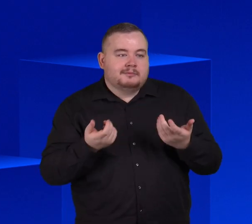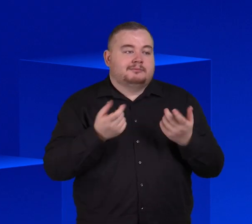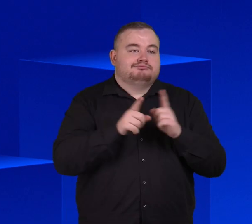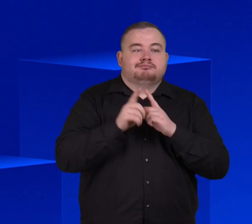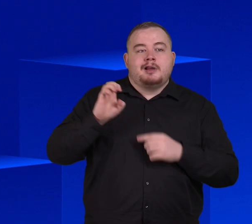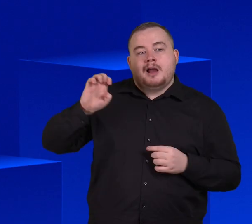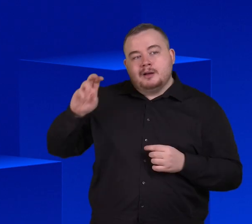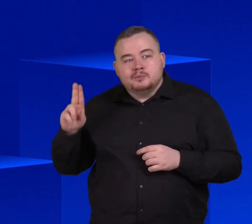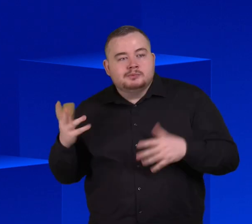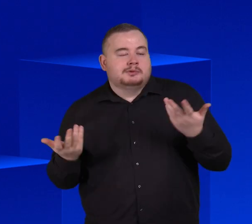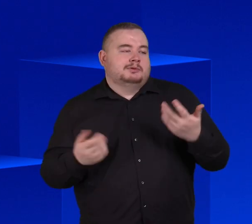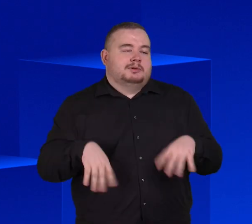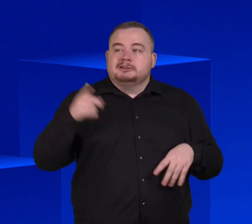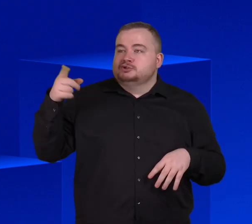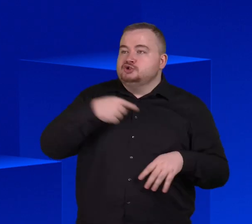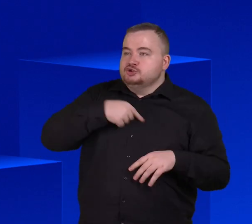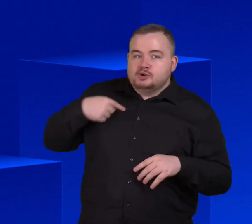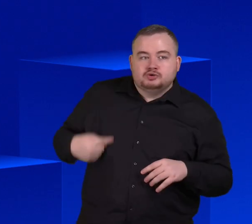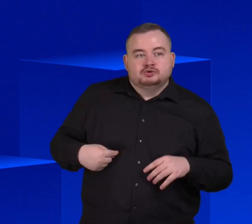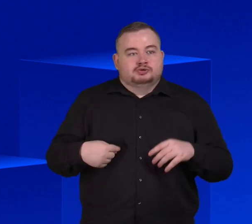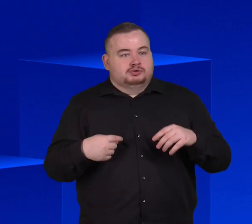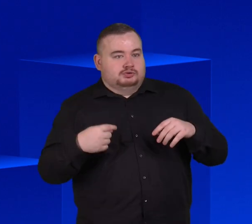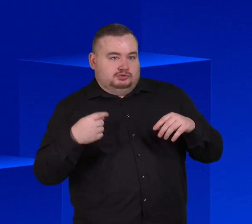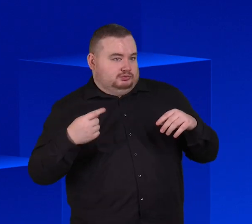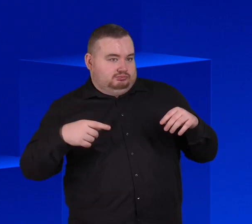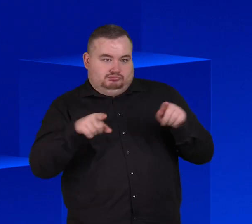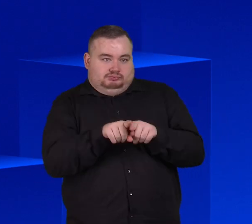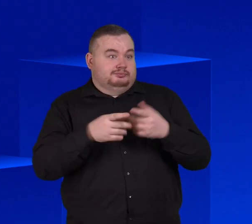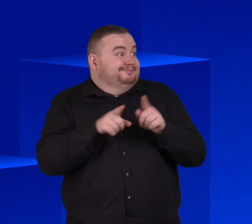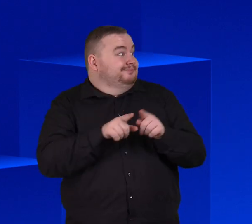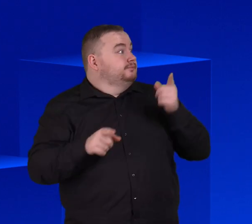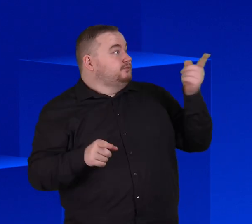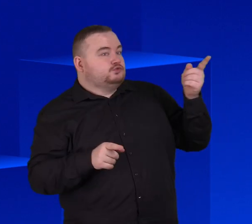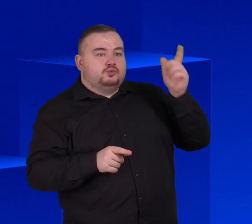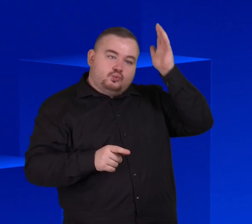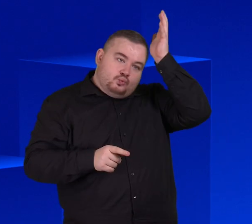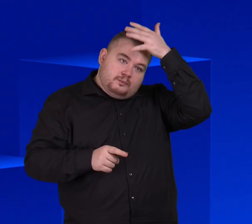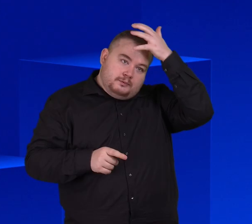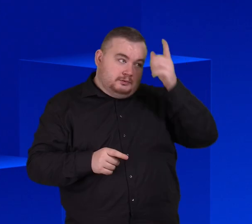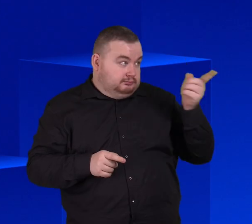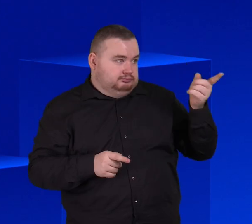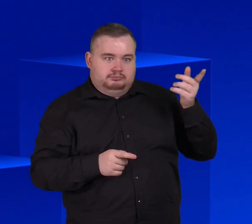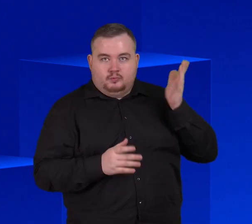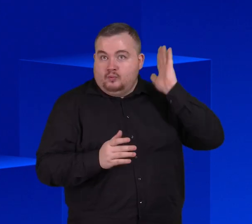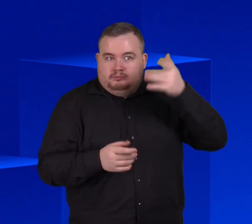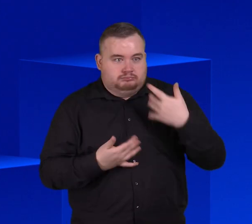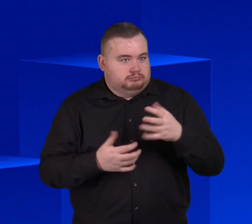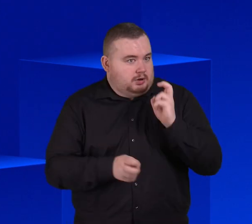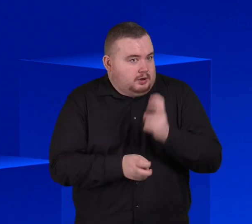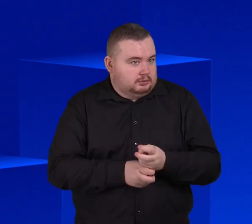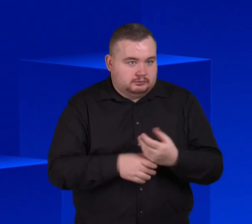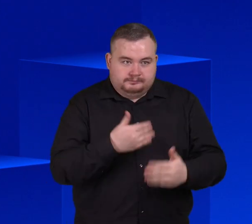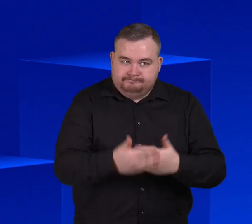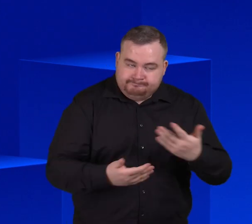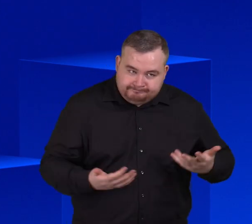also as a challenge for us nowadays. And as I said, new programming period as a